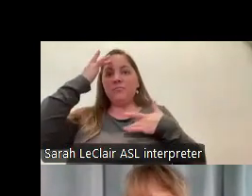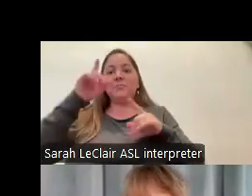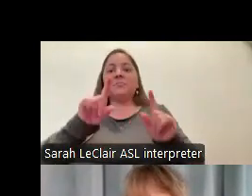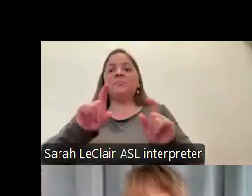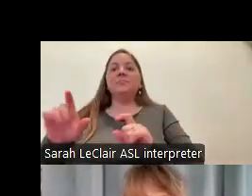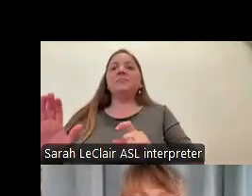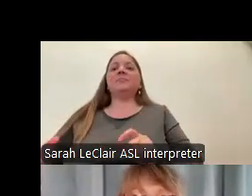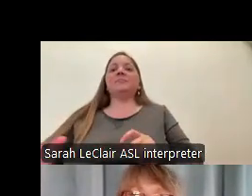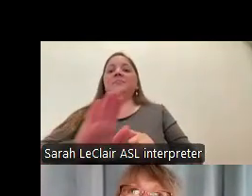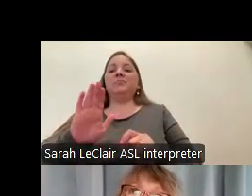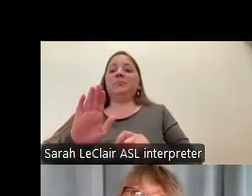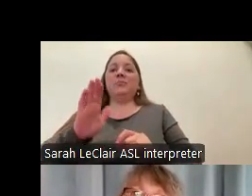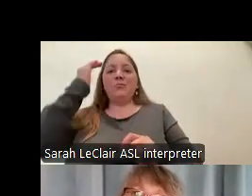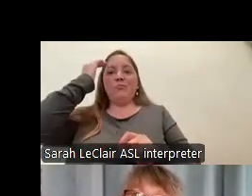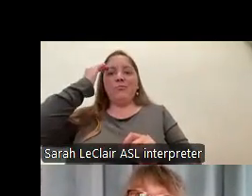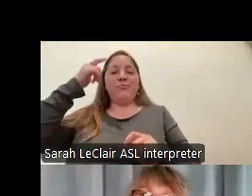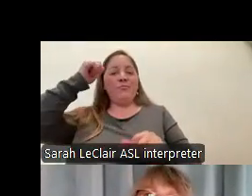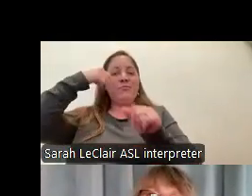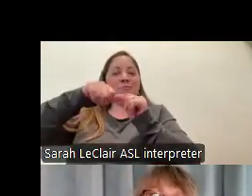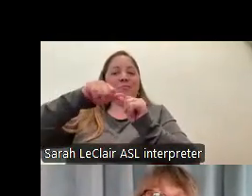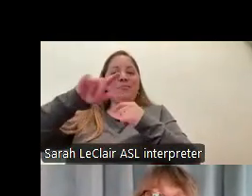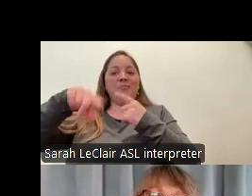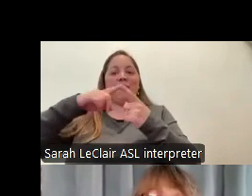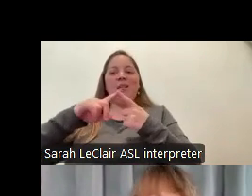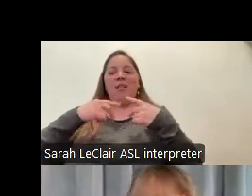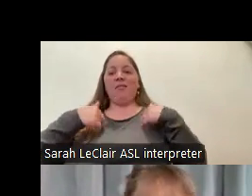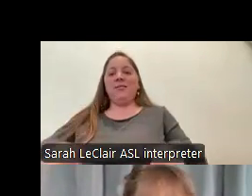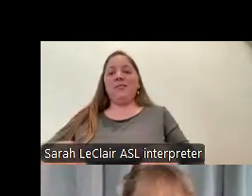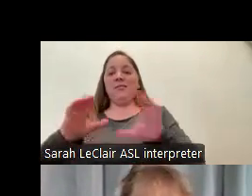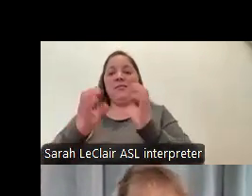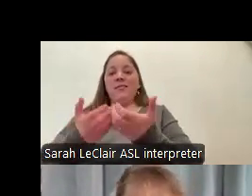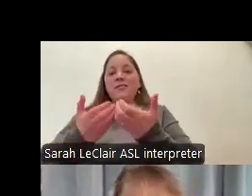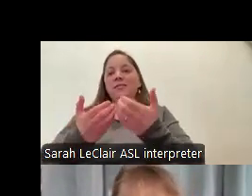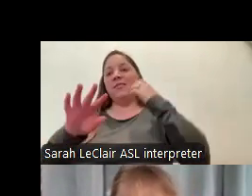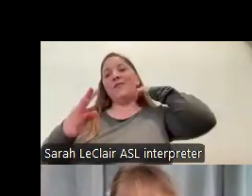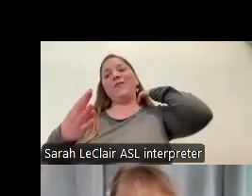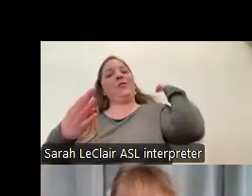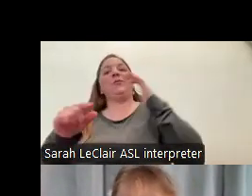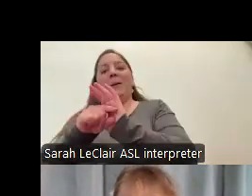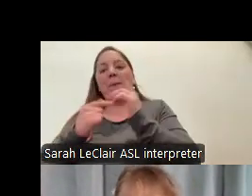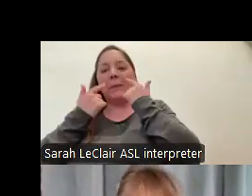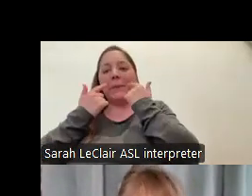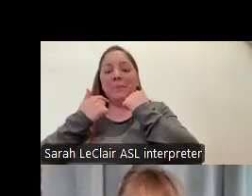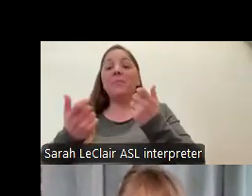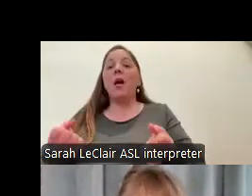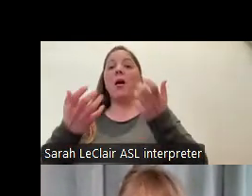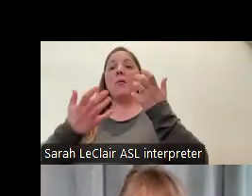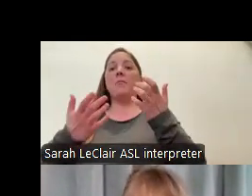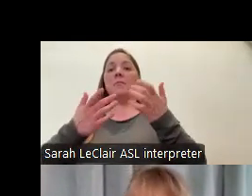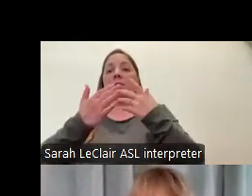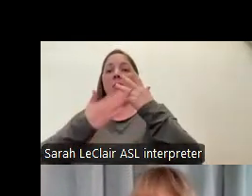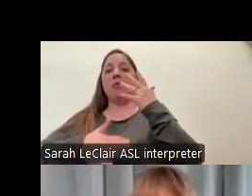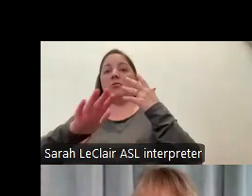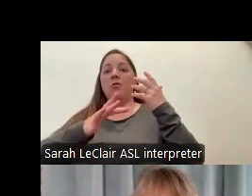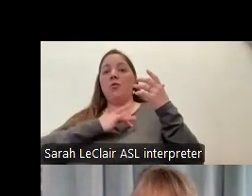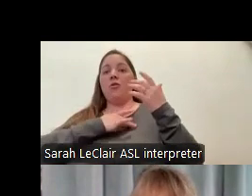your memory on health class in fourth grade. How much blood does your heart pump every minute?